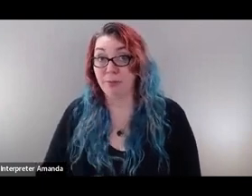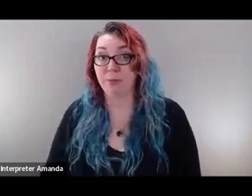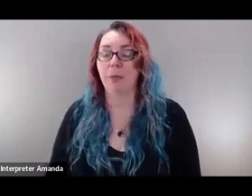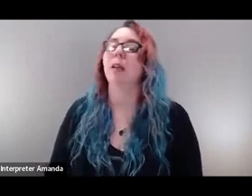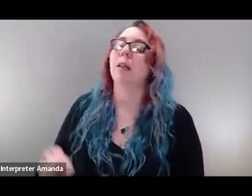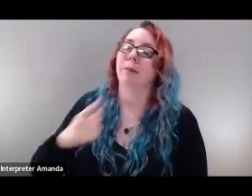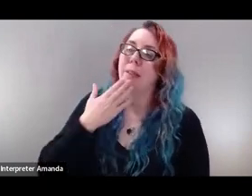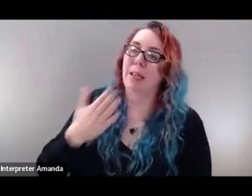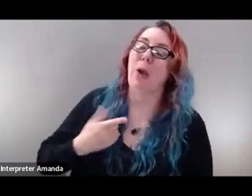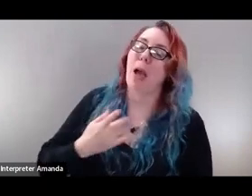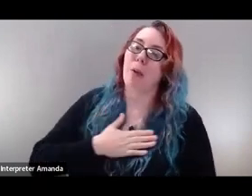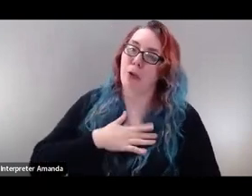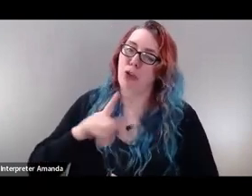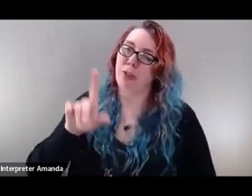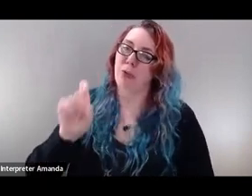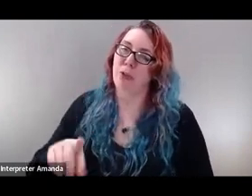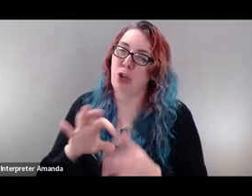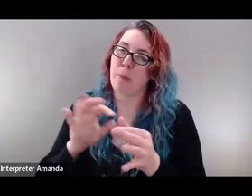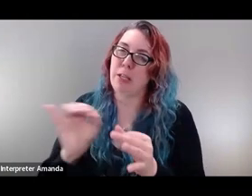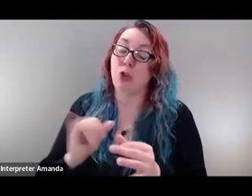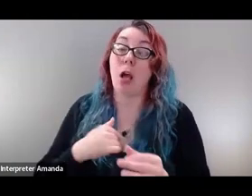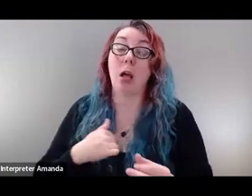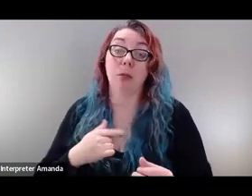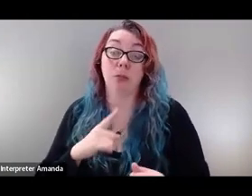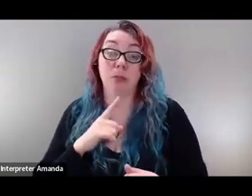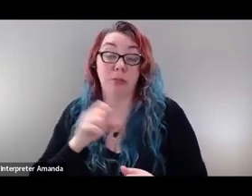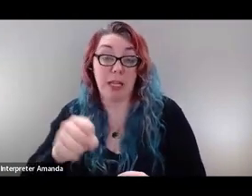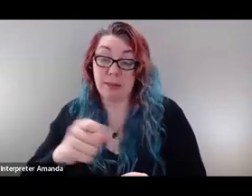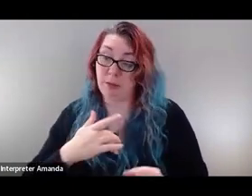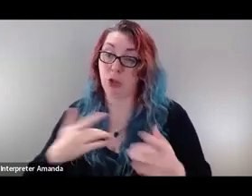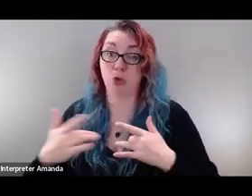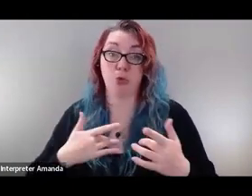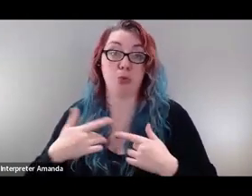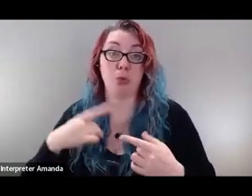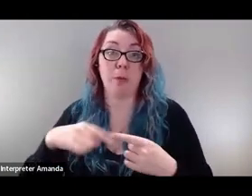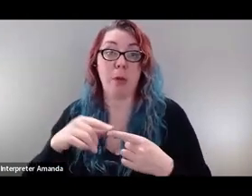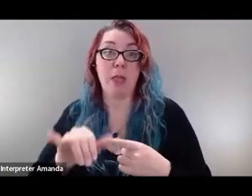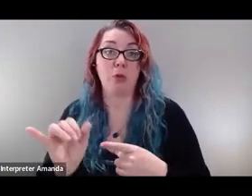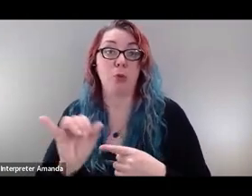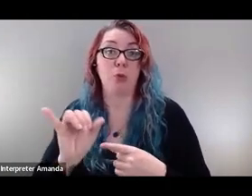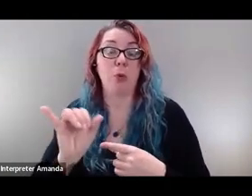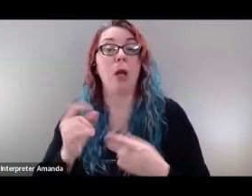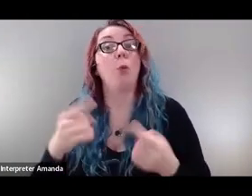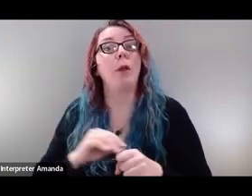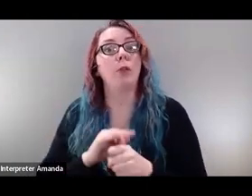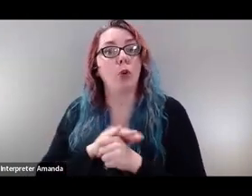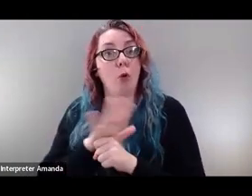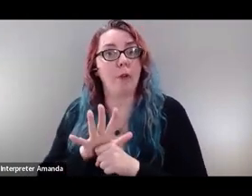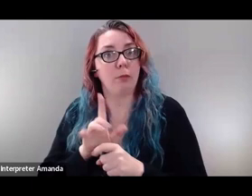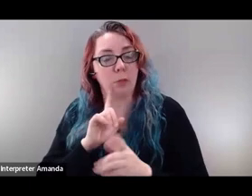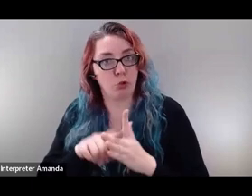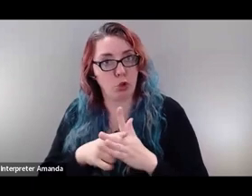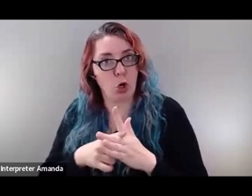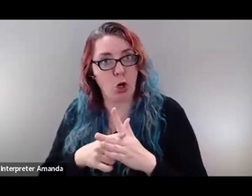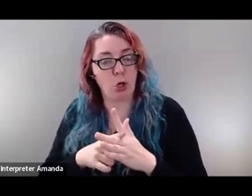well and was quite concerned about when, you know, especially at the start of the pandemic, which is still going